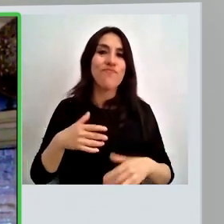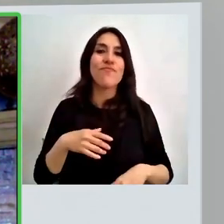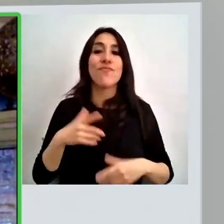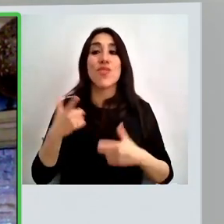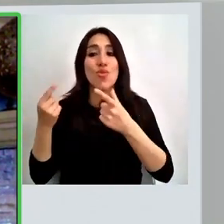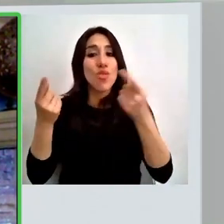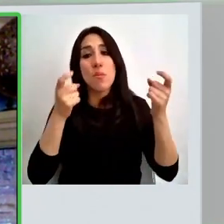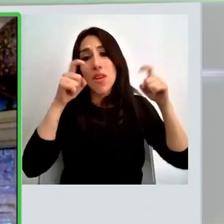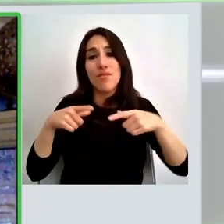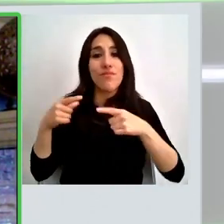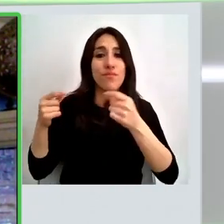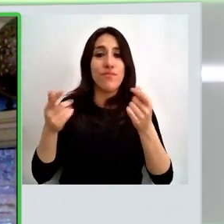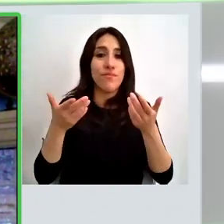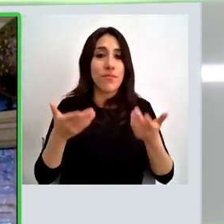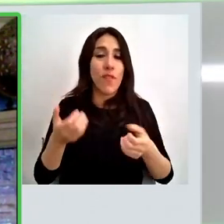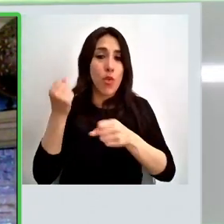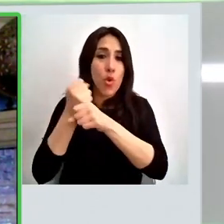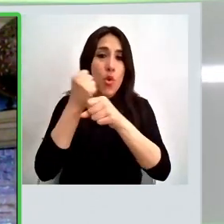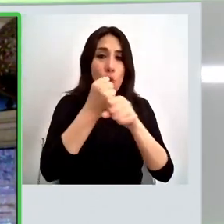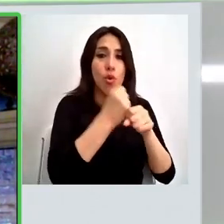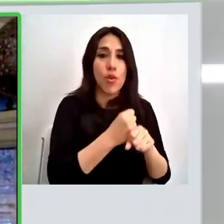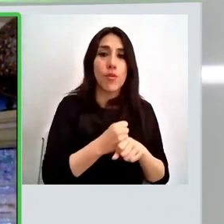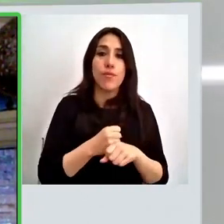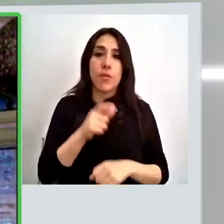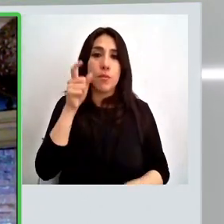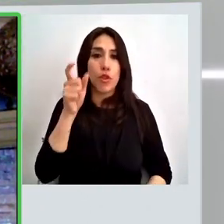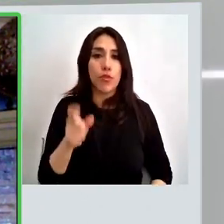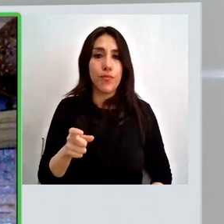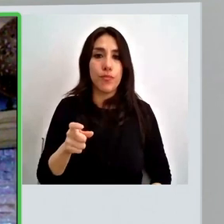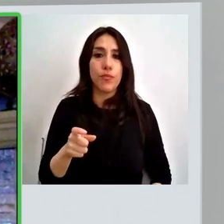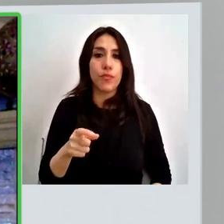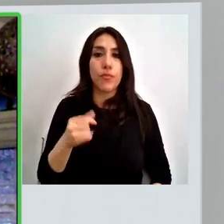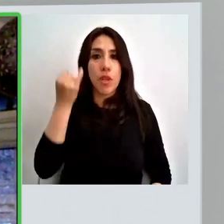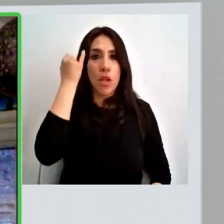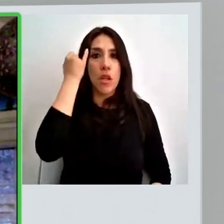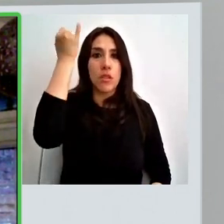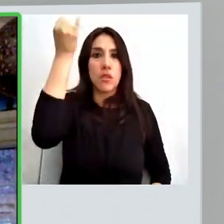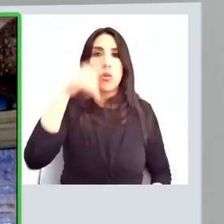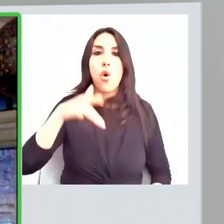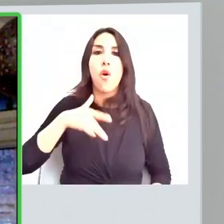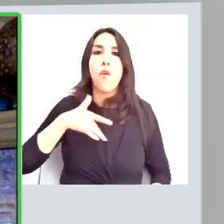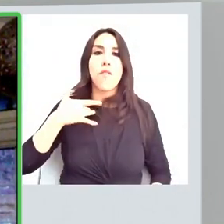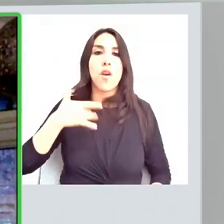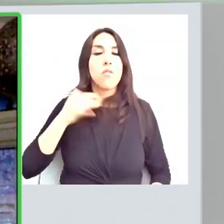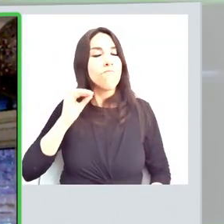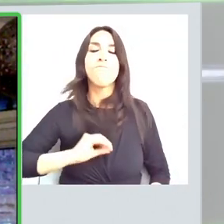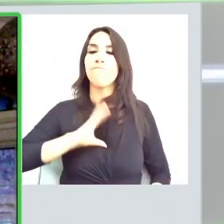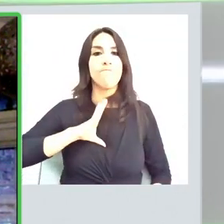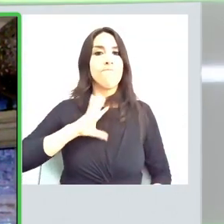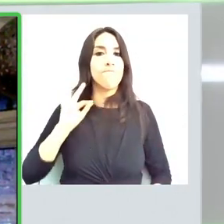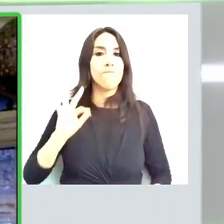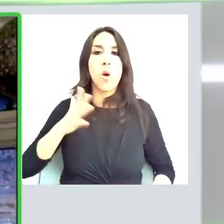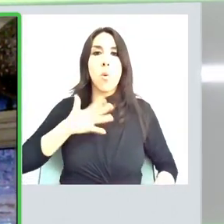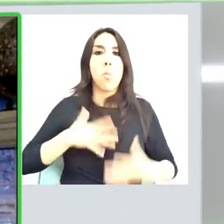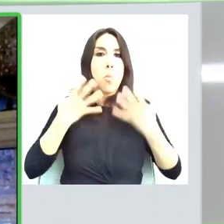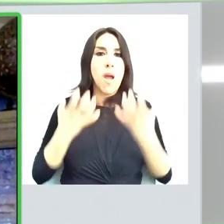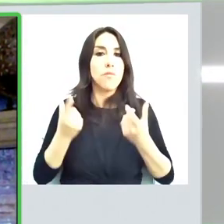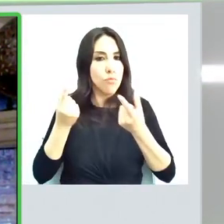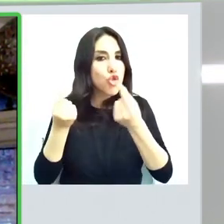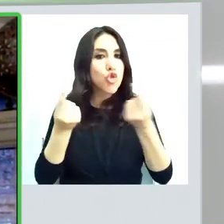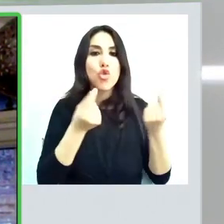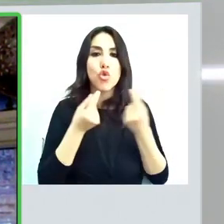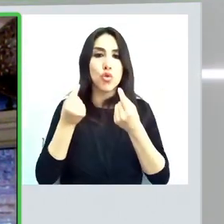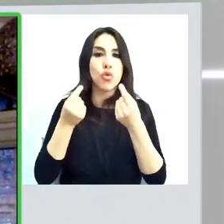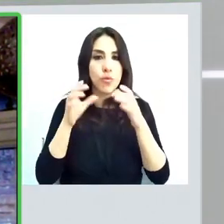passion and to identify maybe a small number of volunteers who want to get